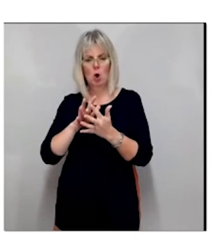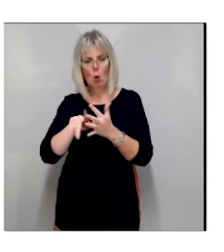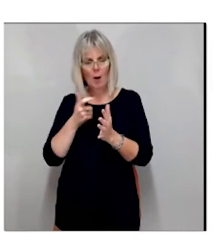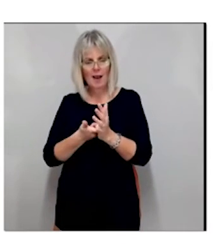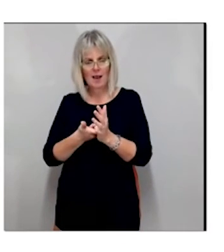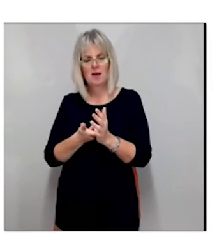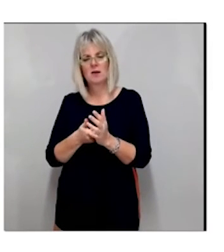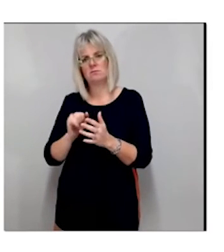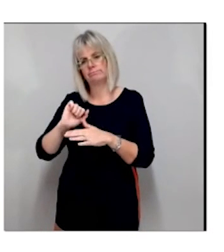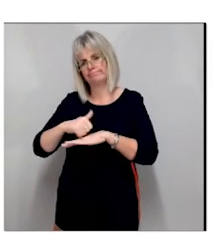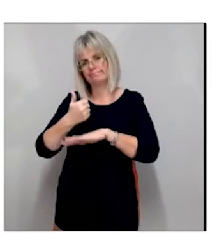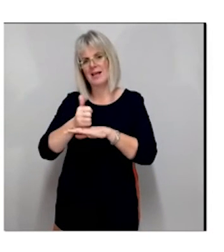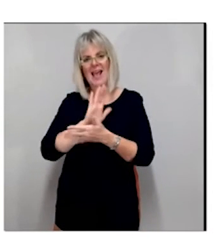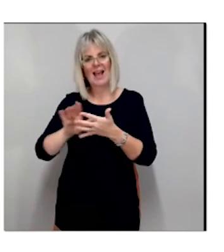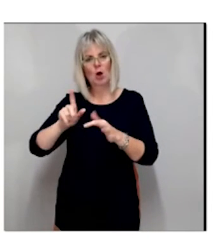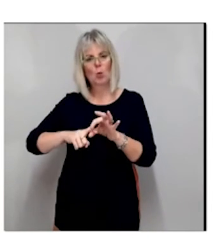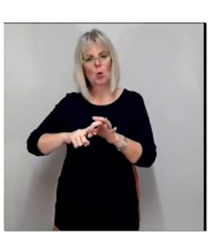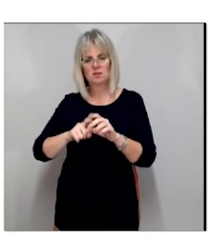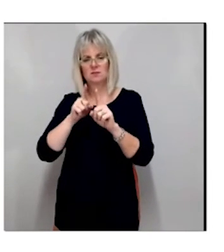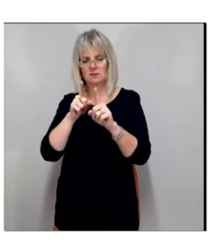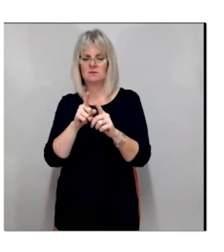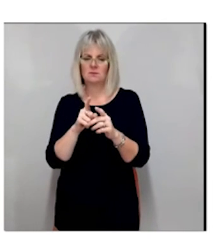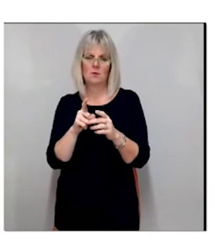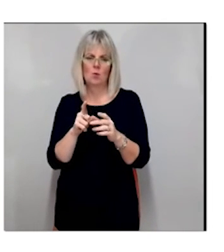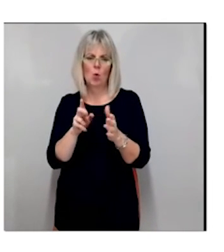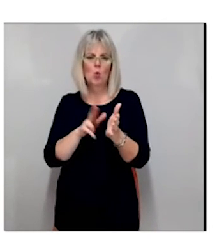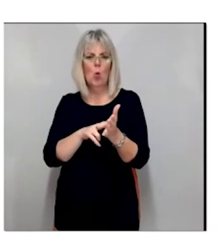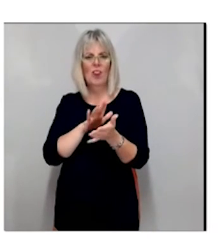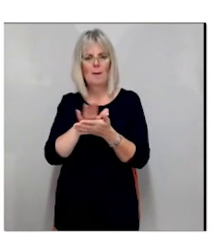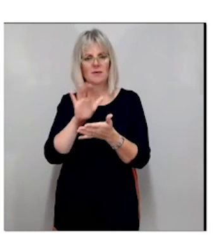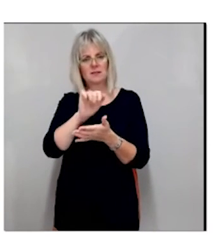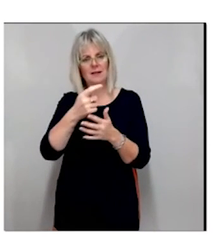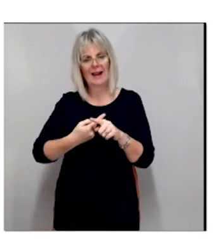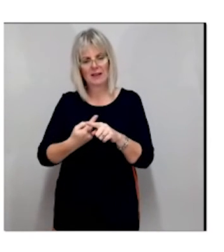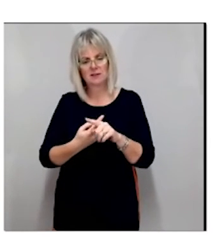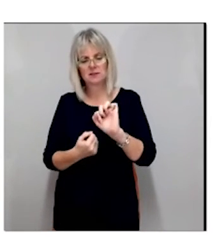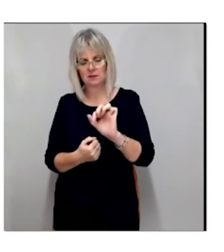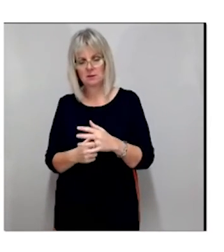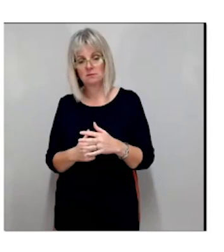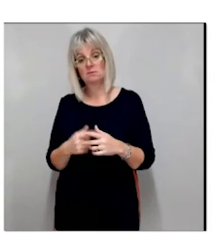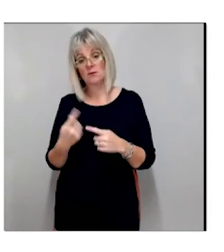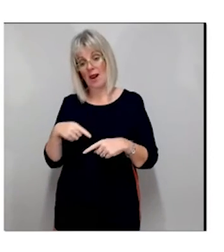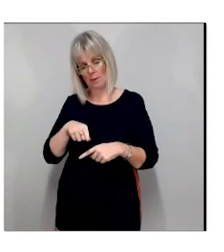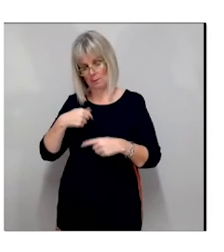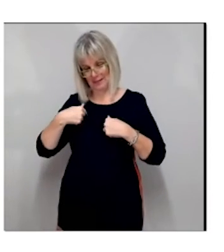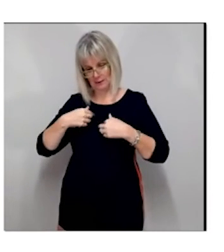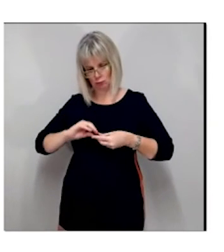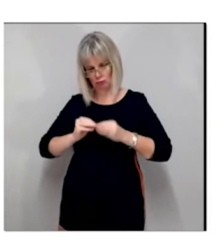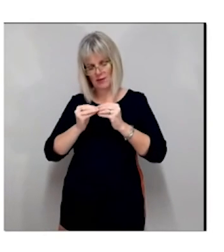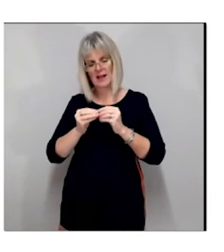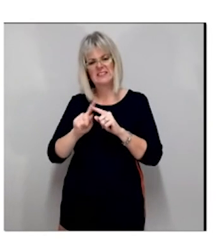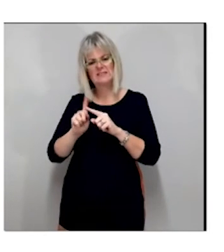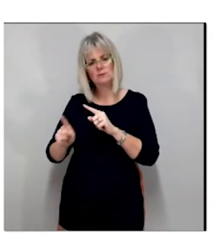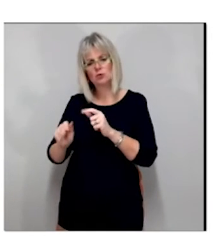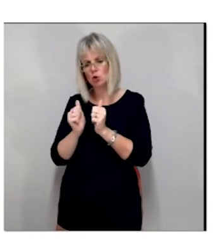Rushton, Northamptonshire, United Kingdom. This allows me to create documents in various file formats,